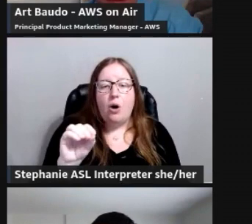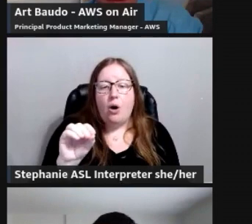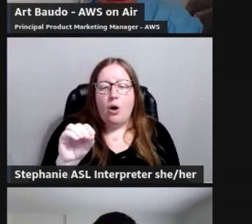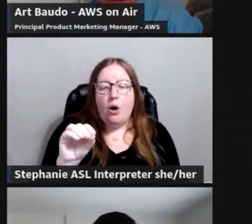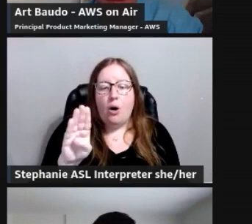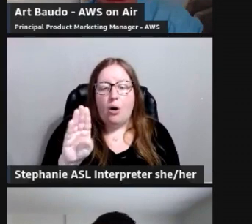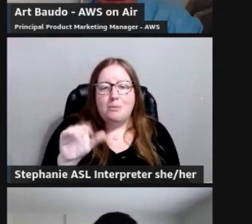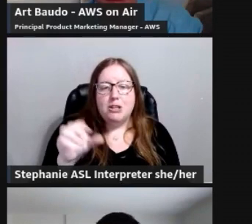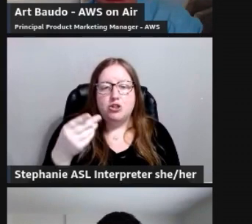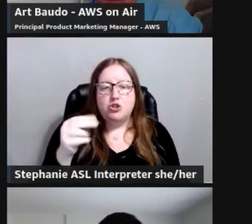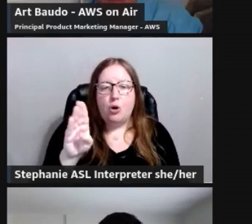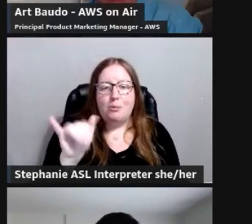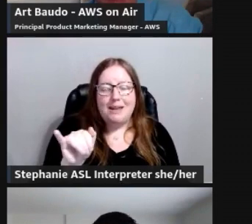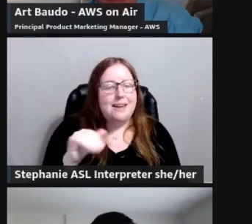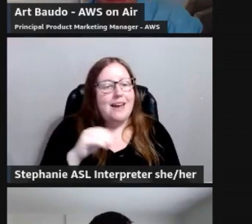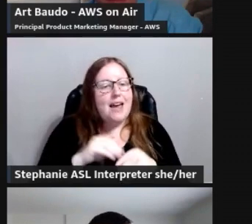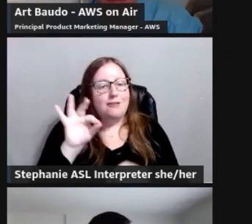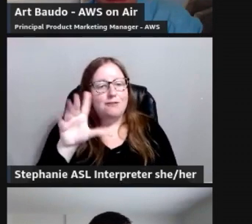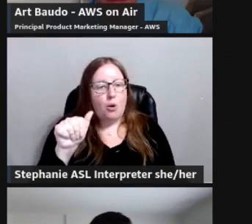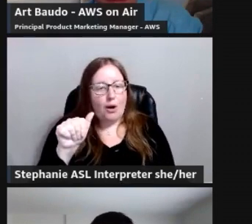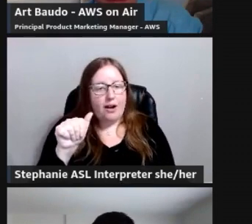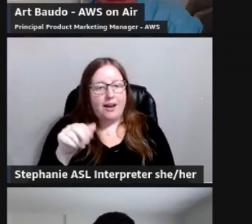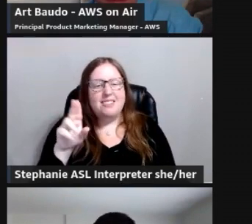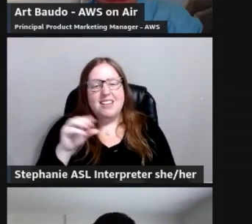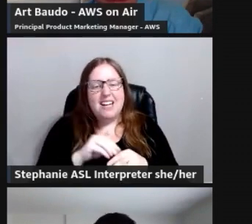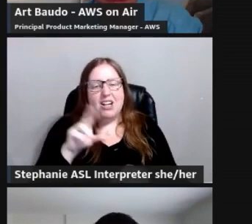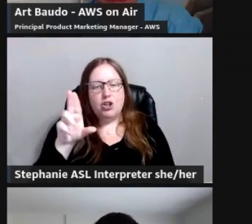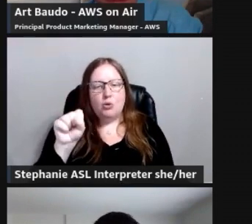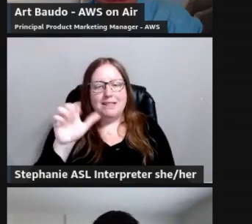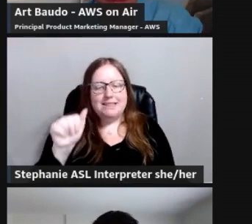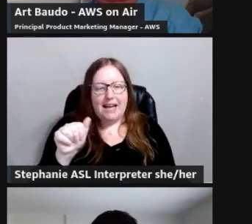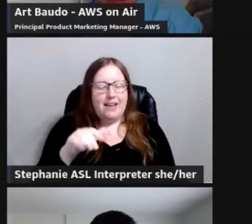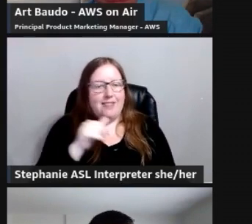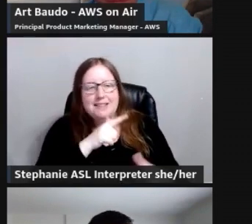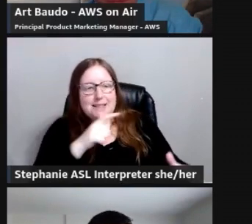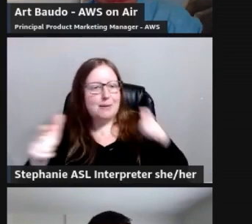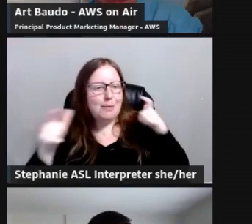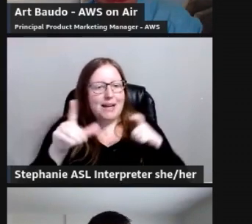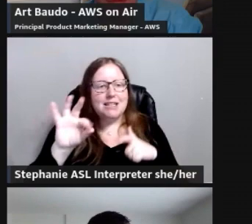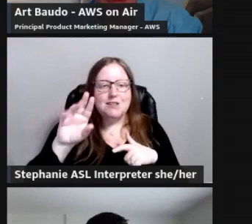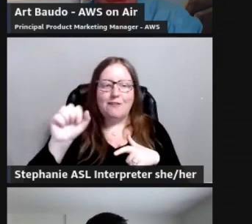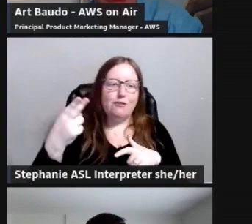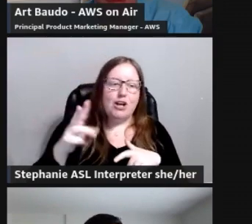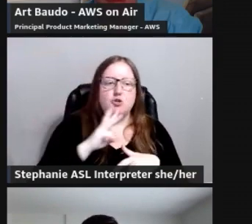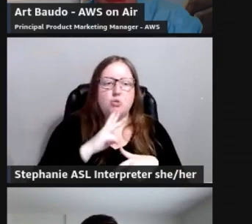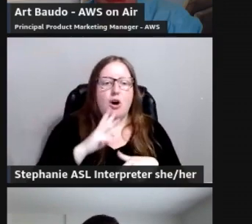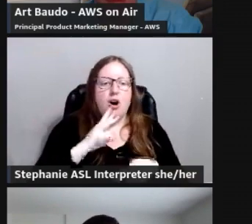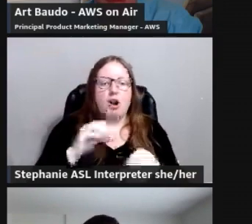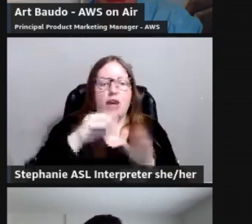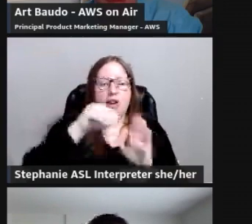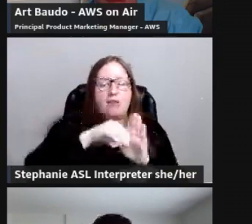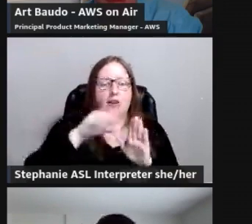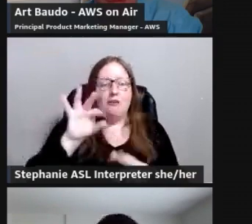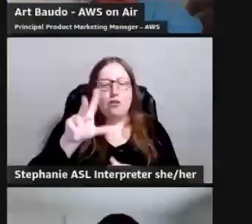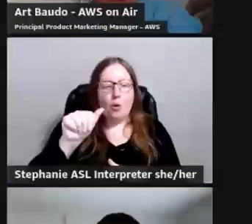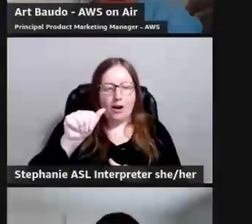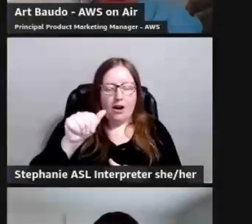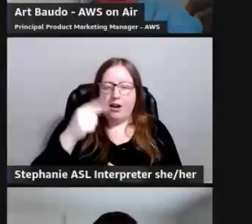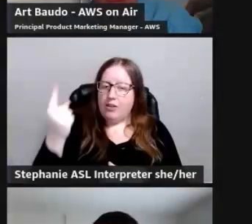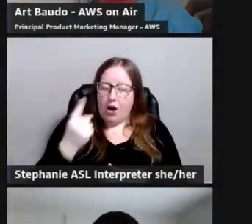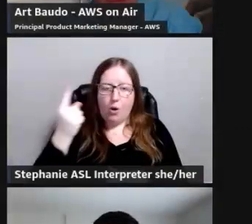Florida, in the state of Florida, southern United States. This is the largest freshwater lake in the state of Florida, and they constantly